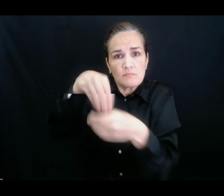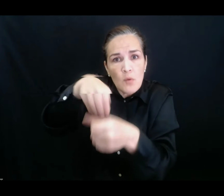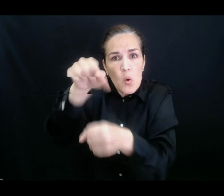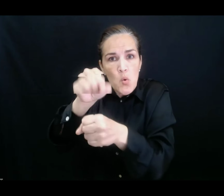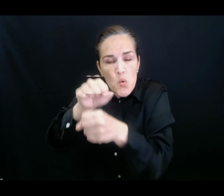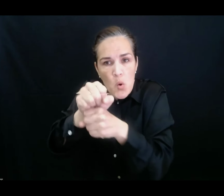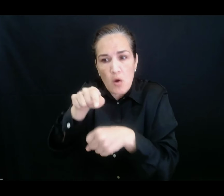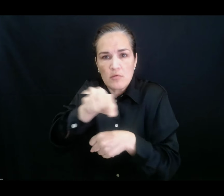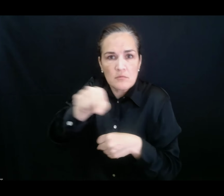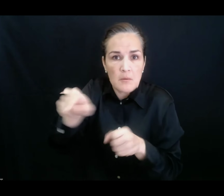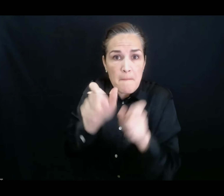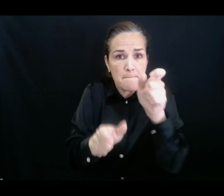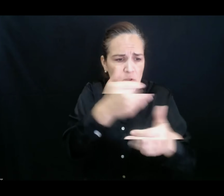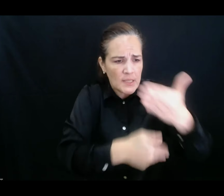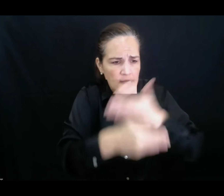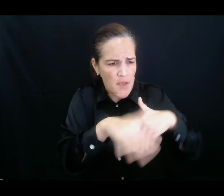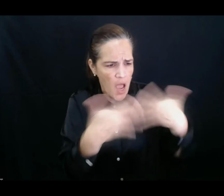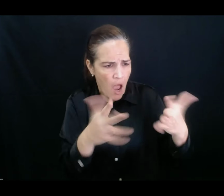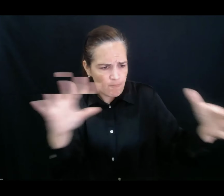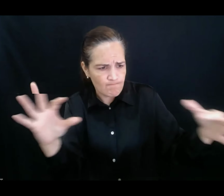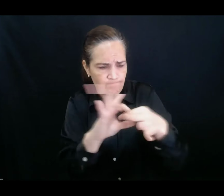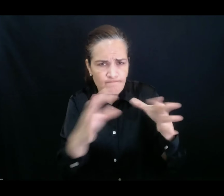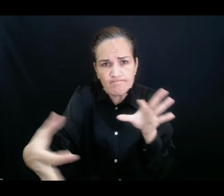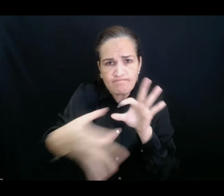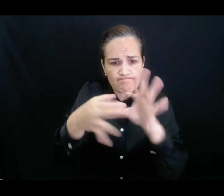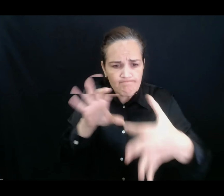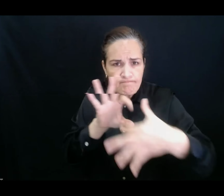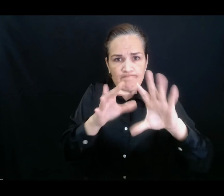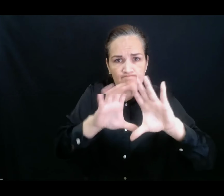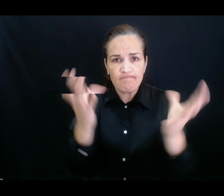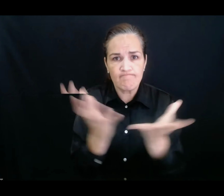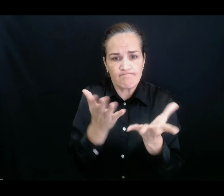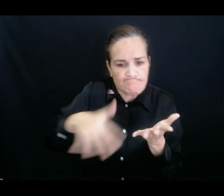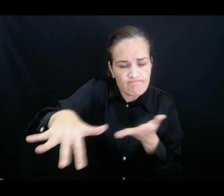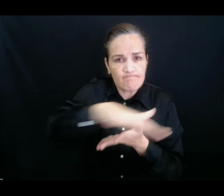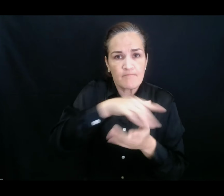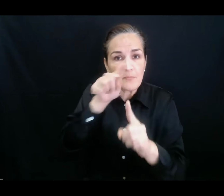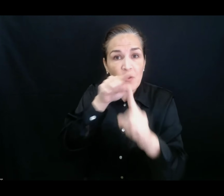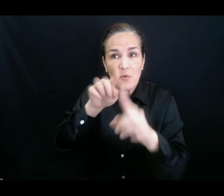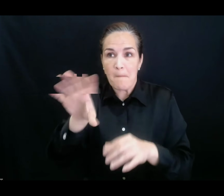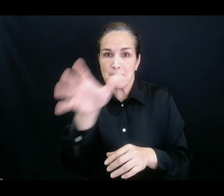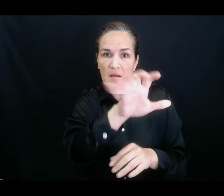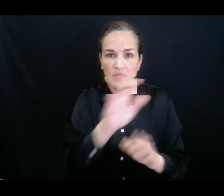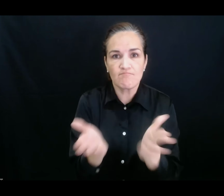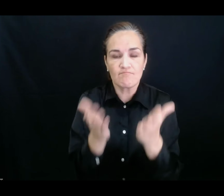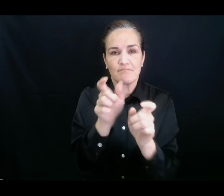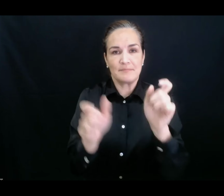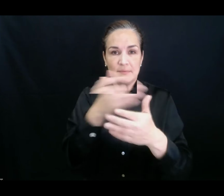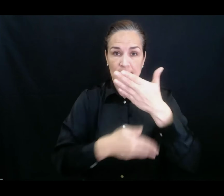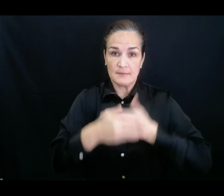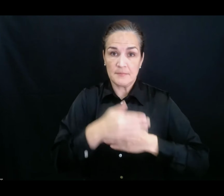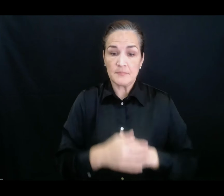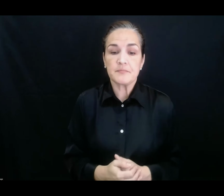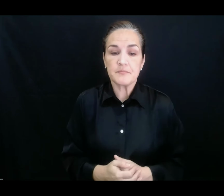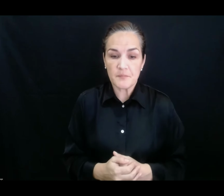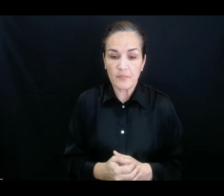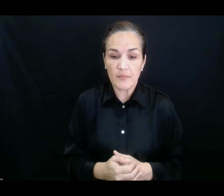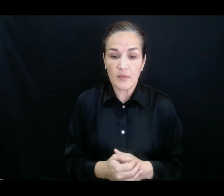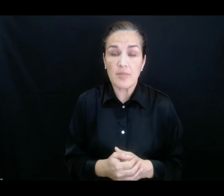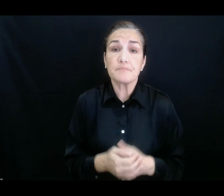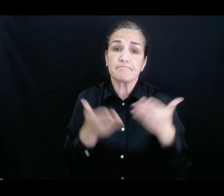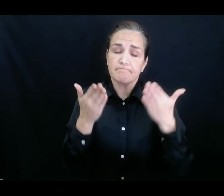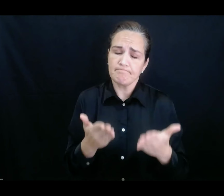by people with disabilities, and contributing to national health priority setting for persons with disabilities. And we're really pleased